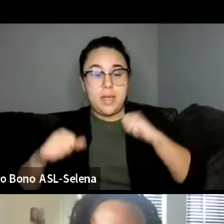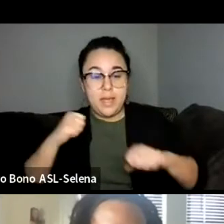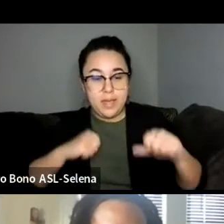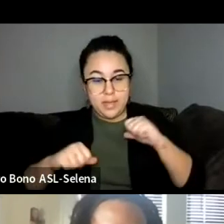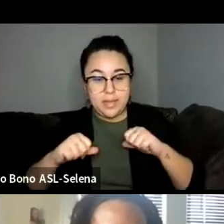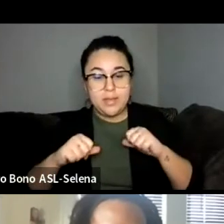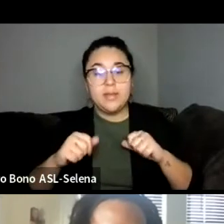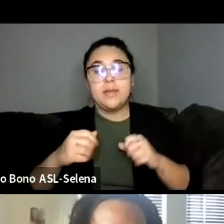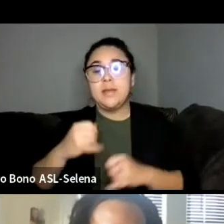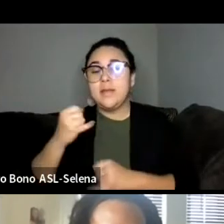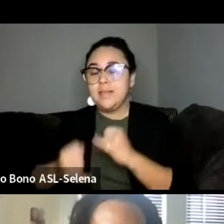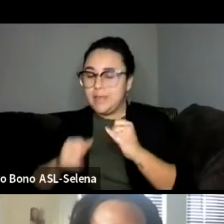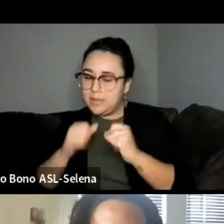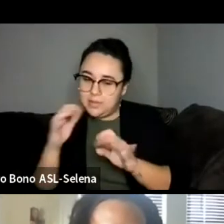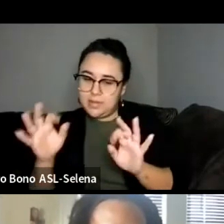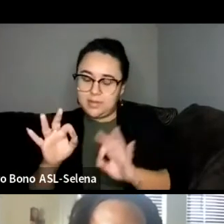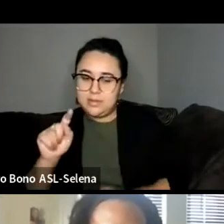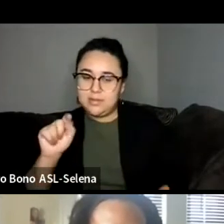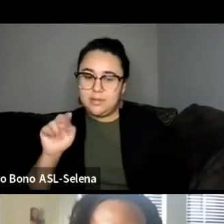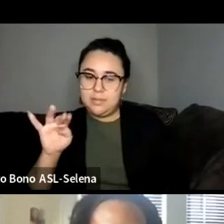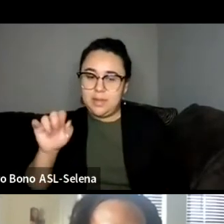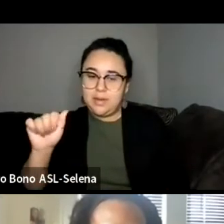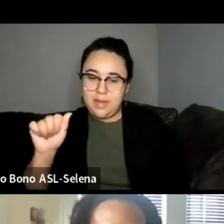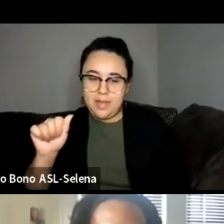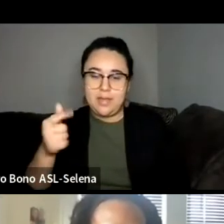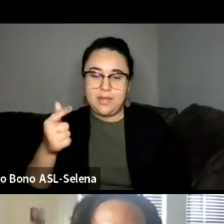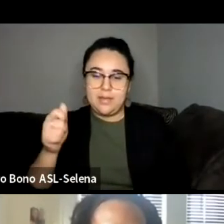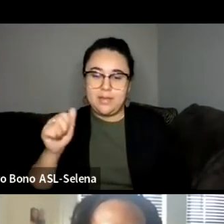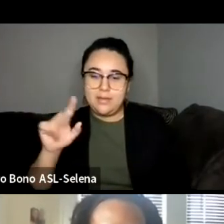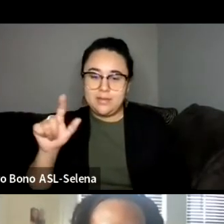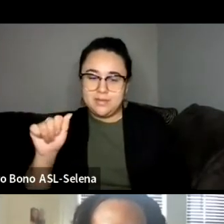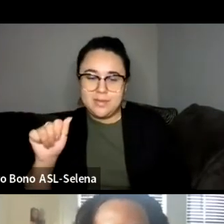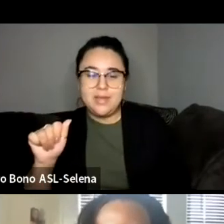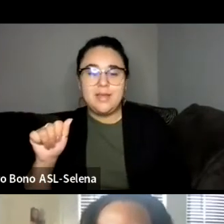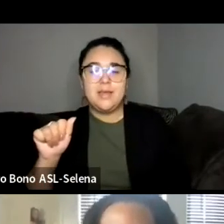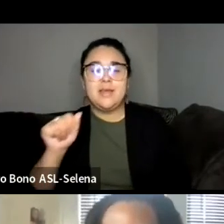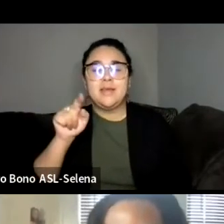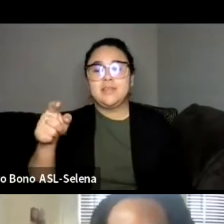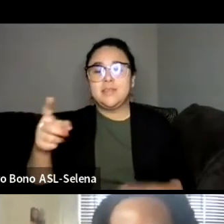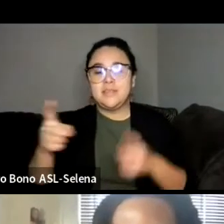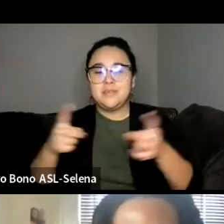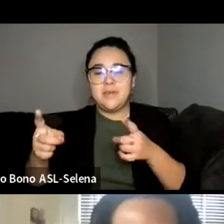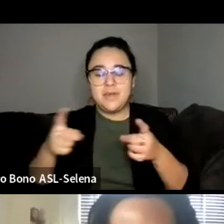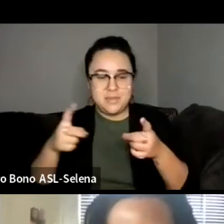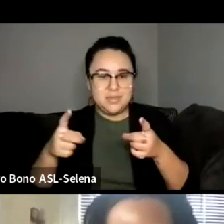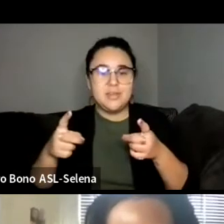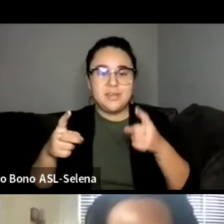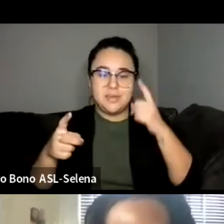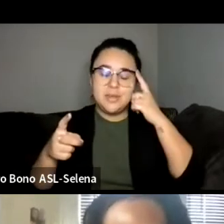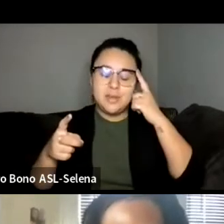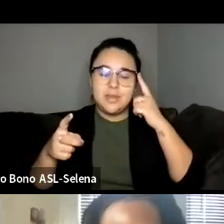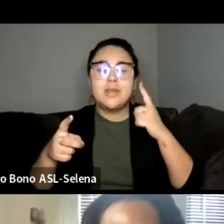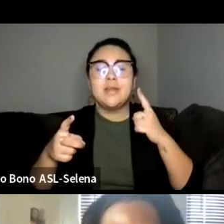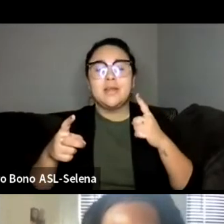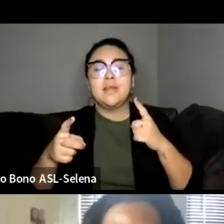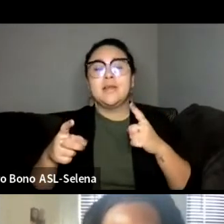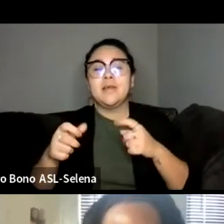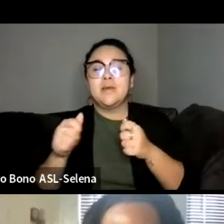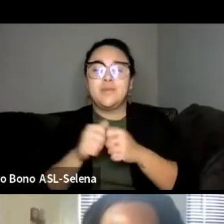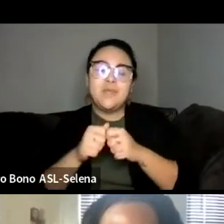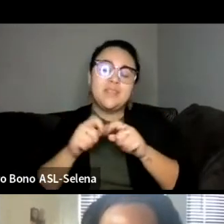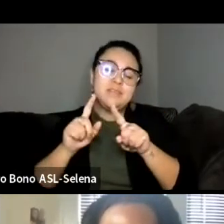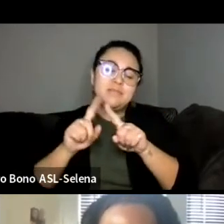Tamanya Garza, who was the director of Barrymore Award-winning Cry It Out, produced with Simpatico Theater